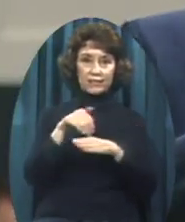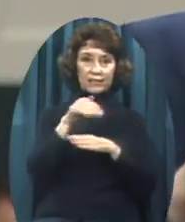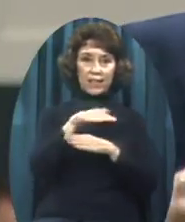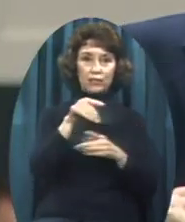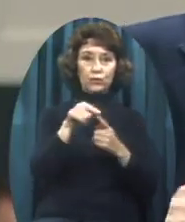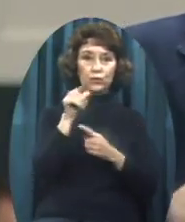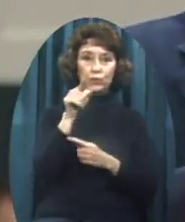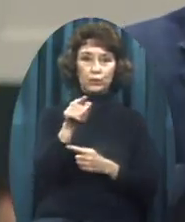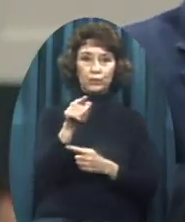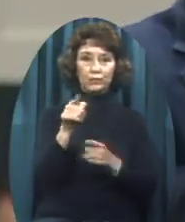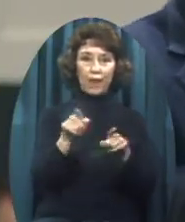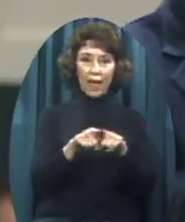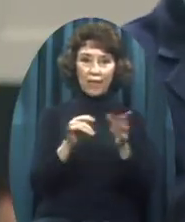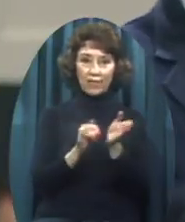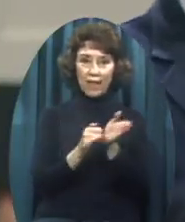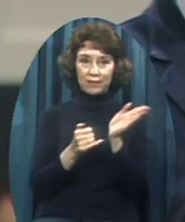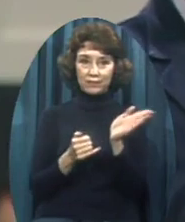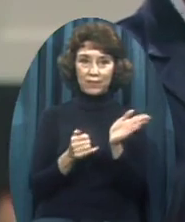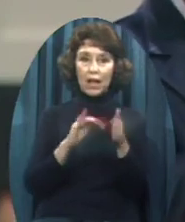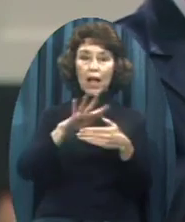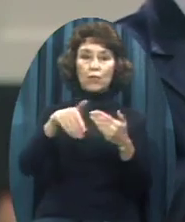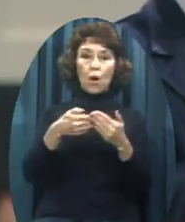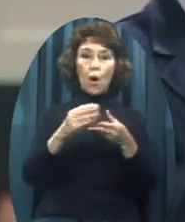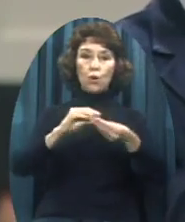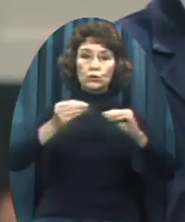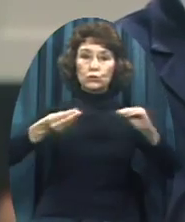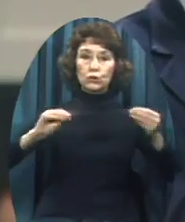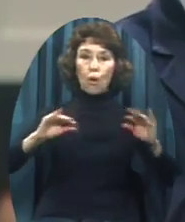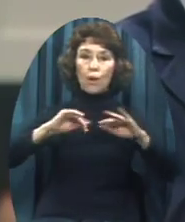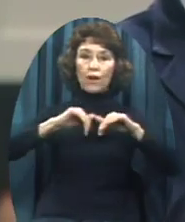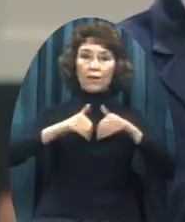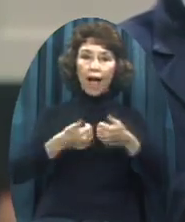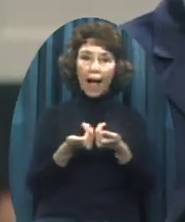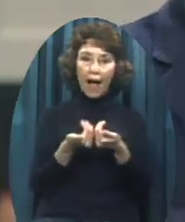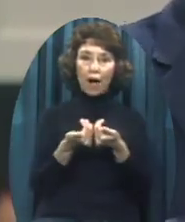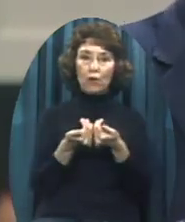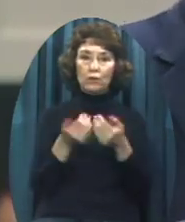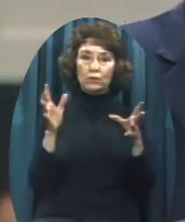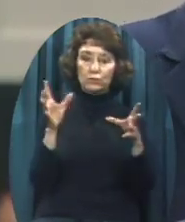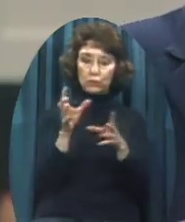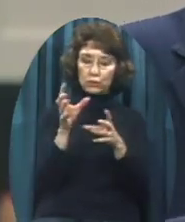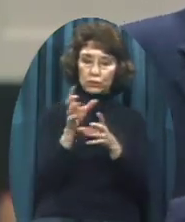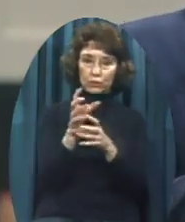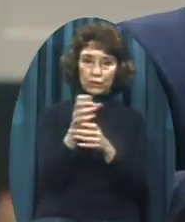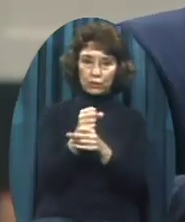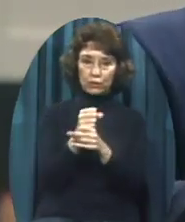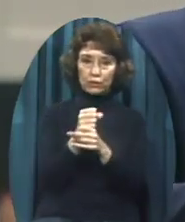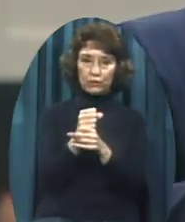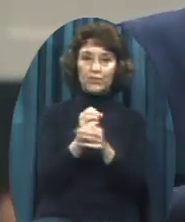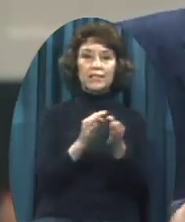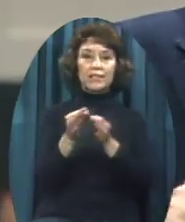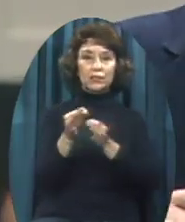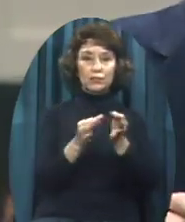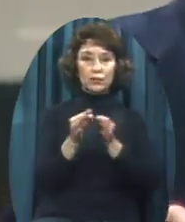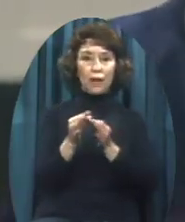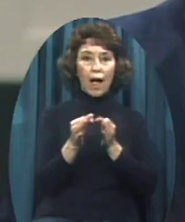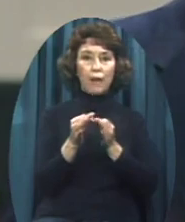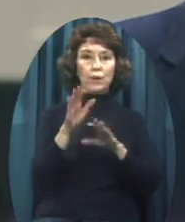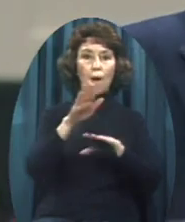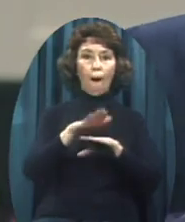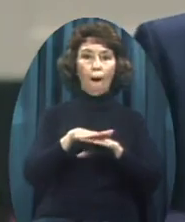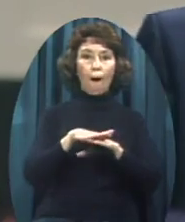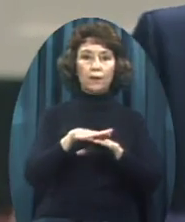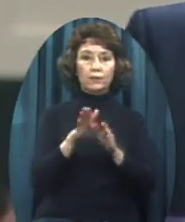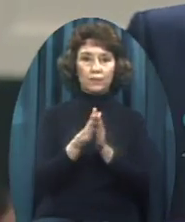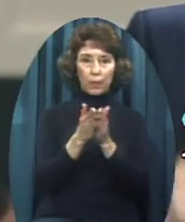just like that. And the whole story of how it was reduced and the entire process is described on the